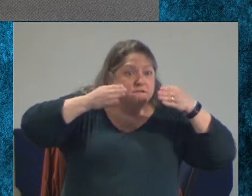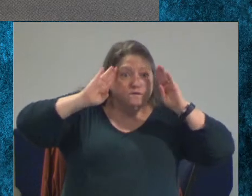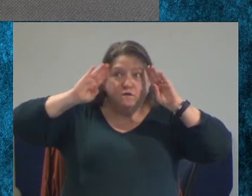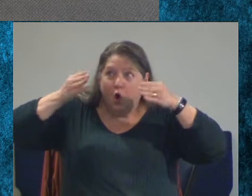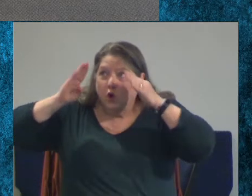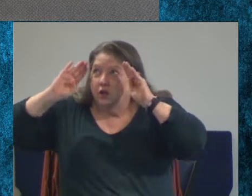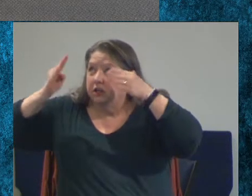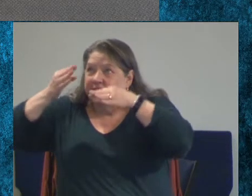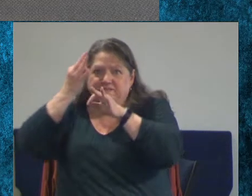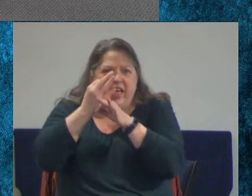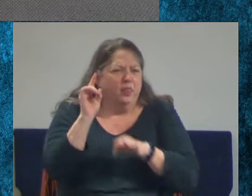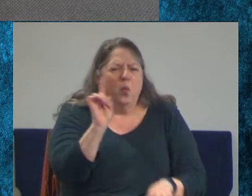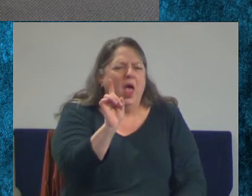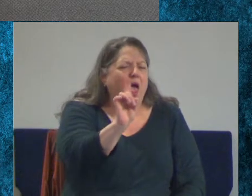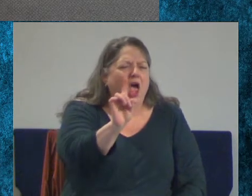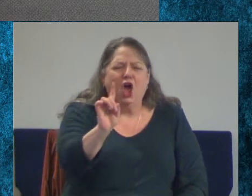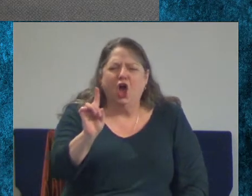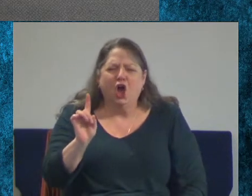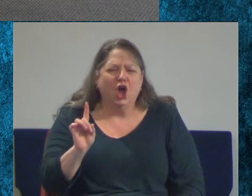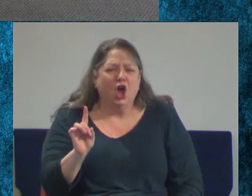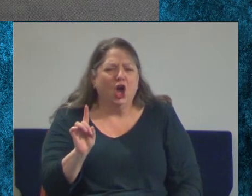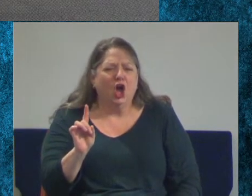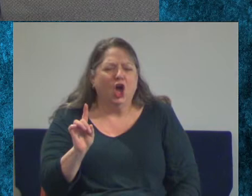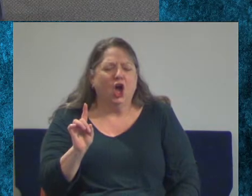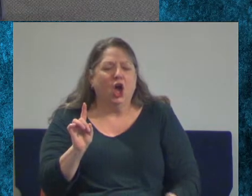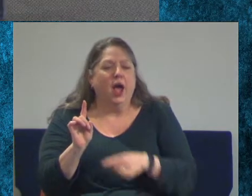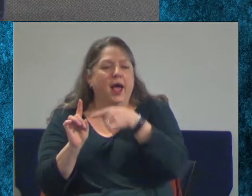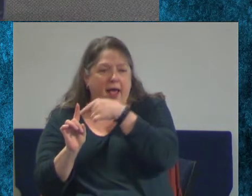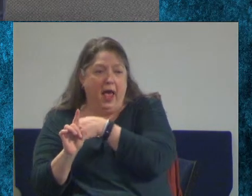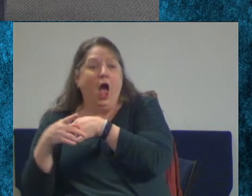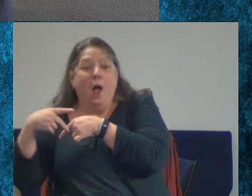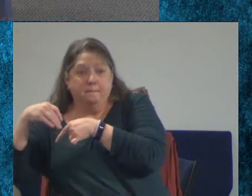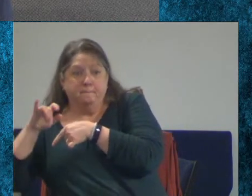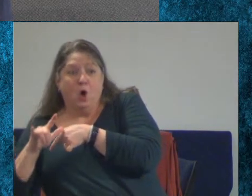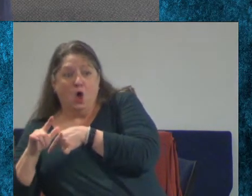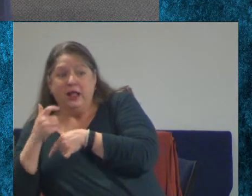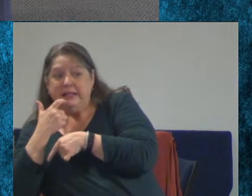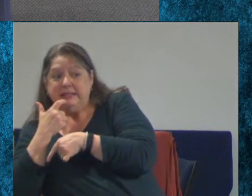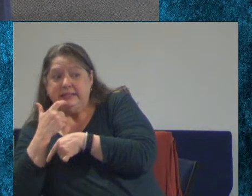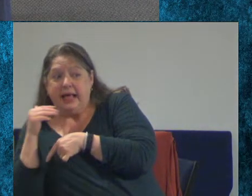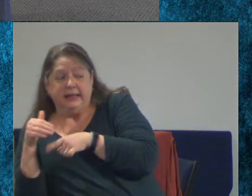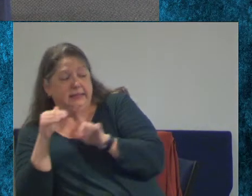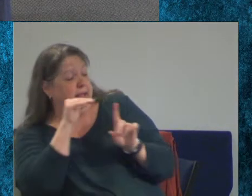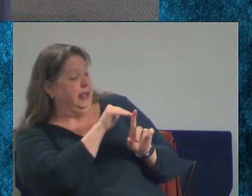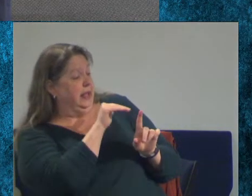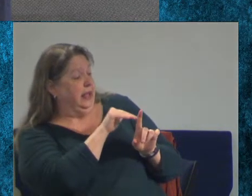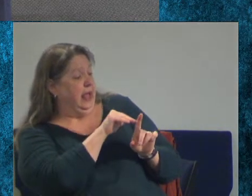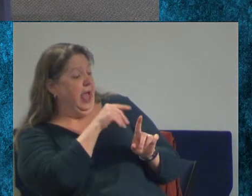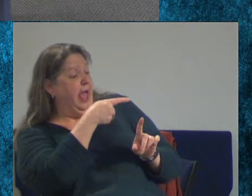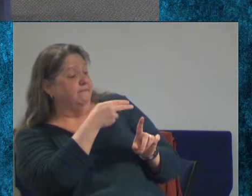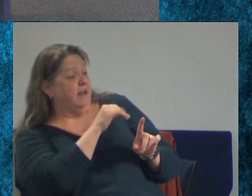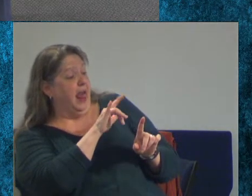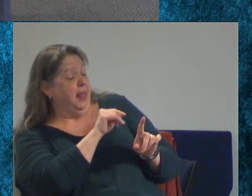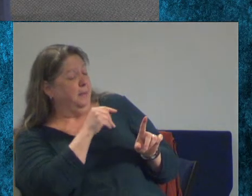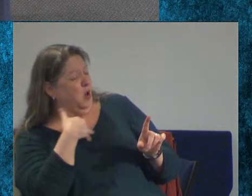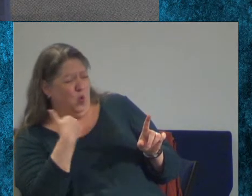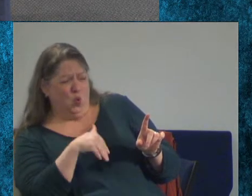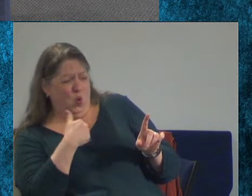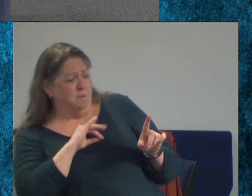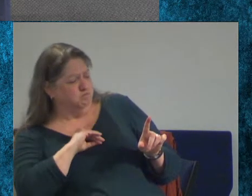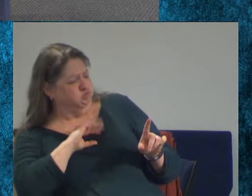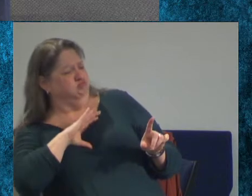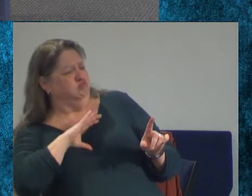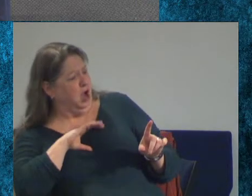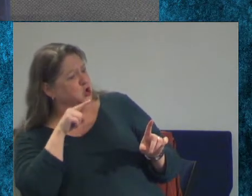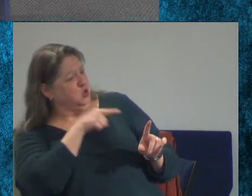put our faith in? Paul says, I am encouraged. He says, I am thankful that you have faith in the